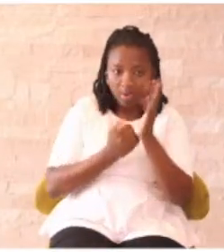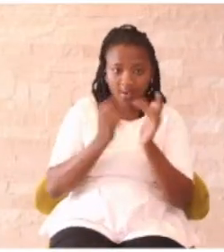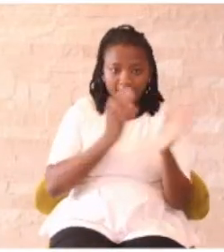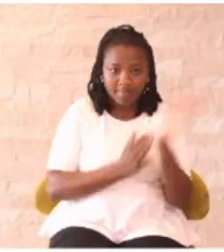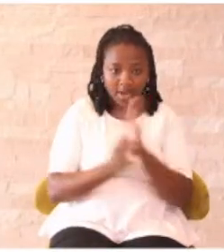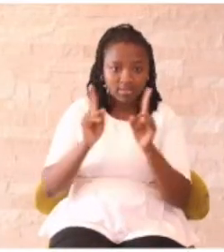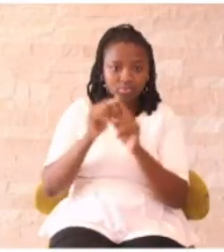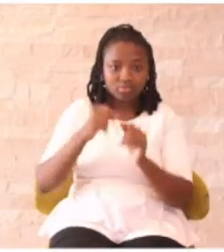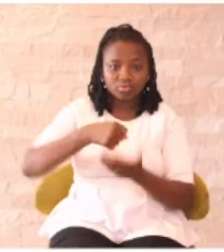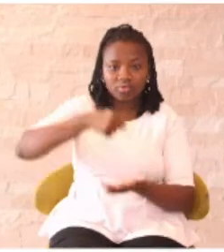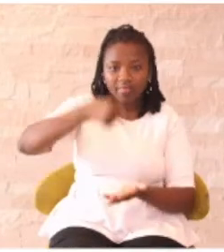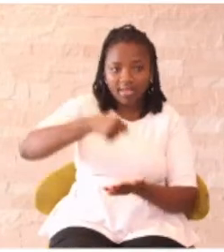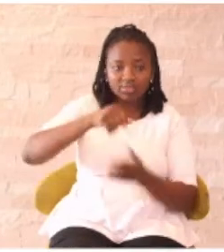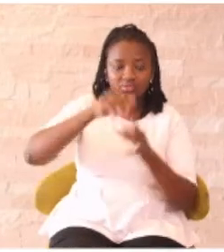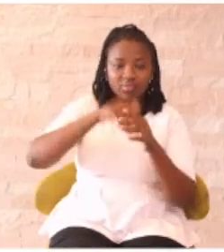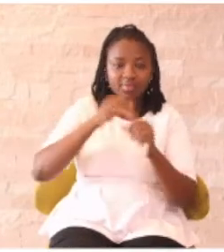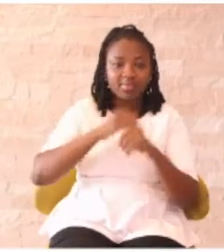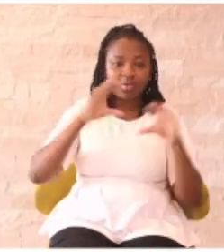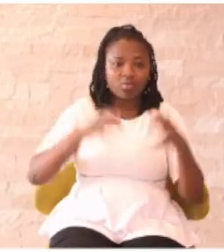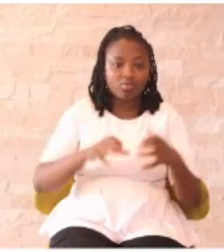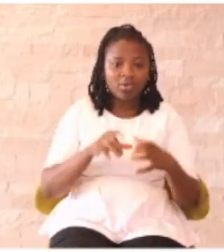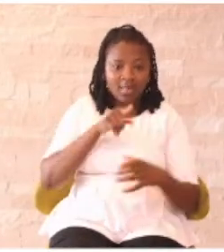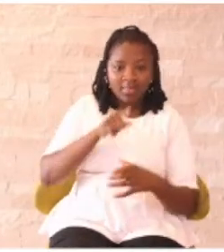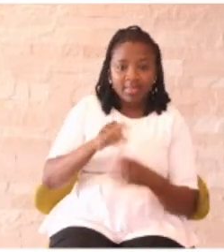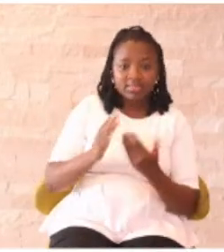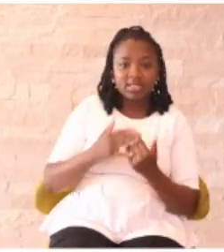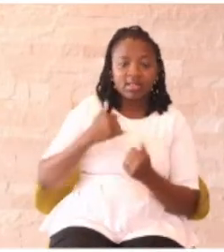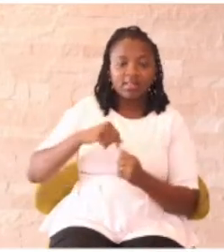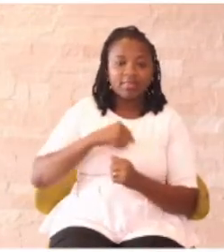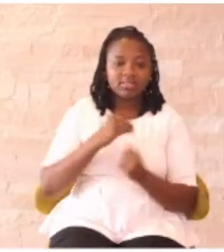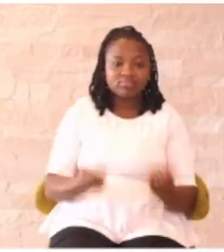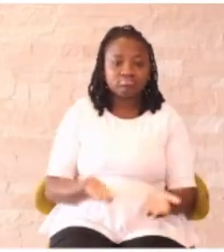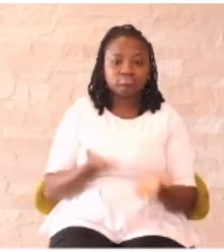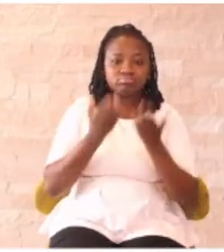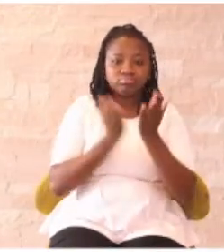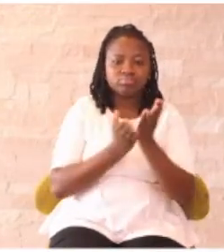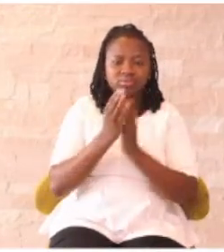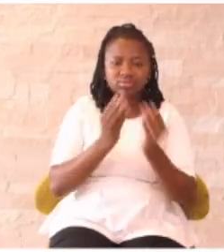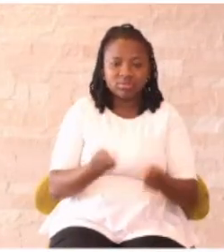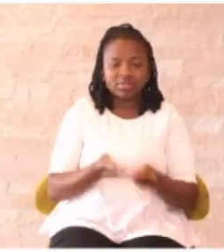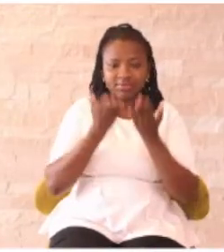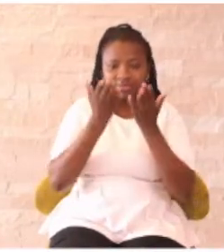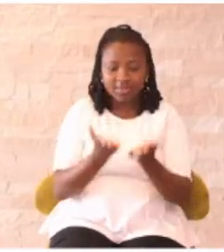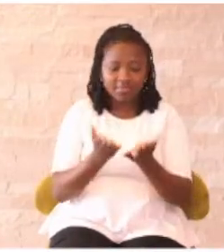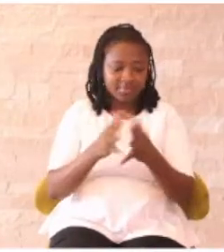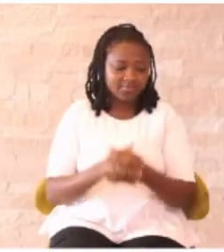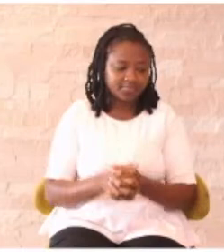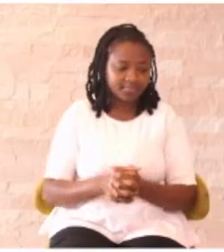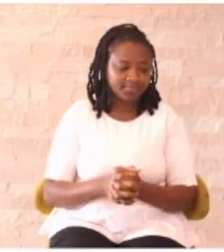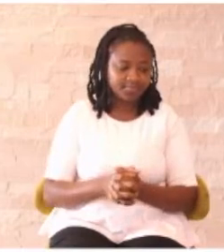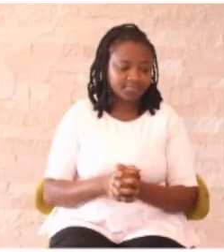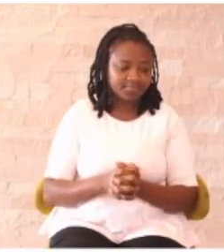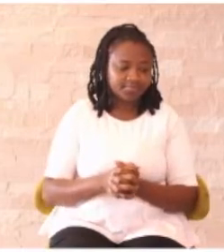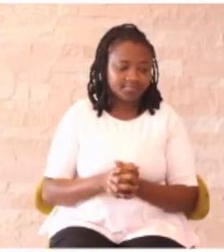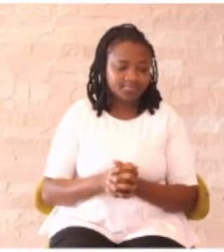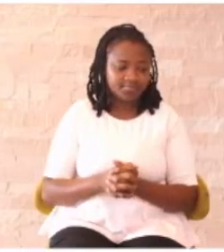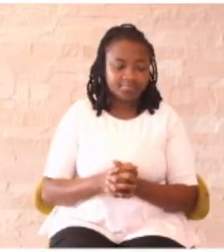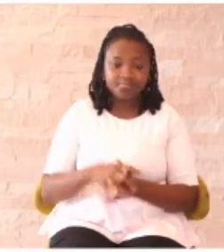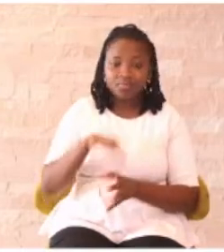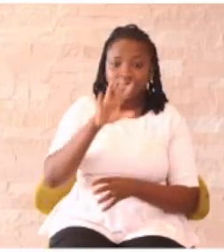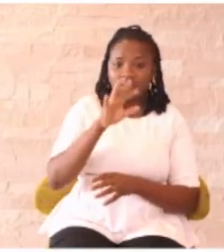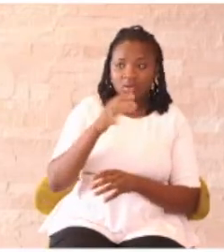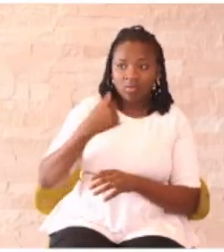the communities, which has led to enhanced service delivery. So FOWODE uses a model